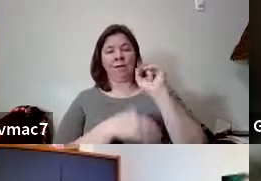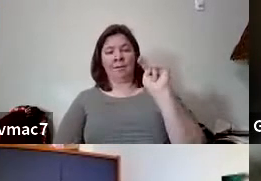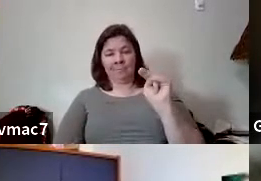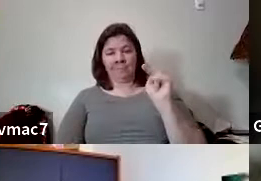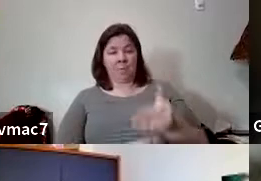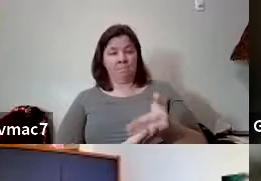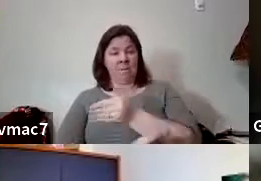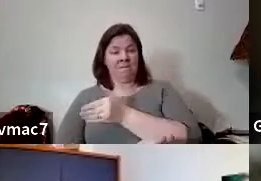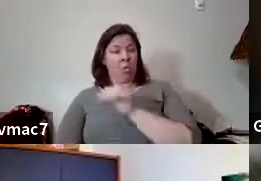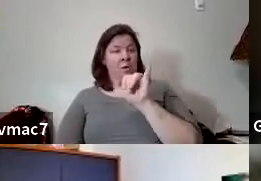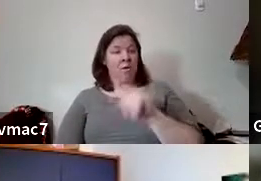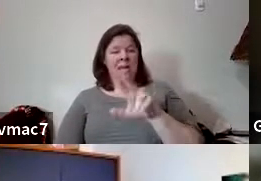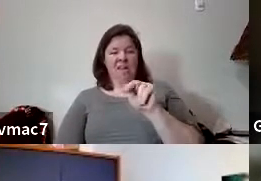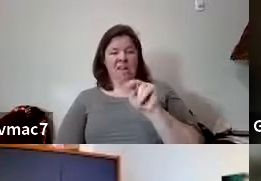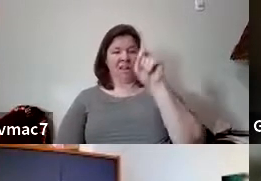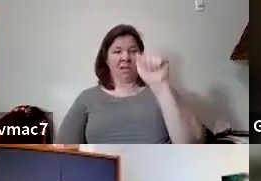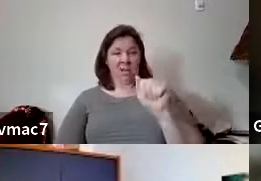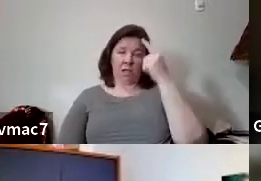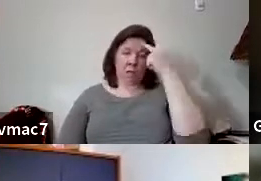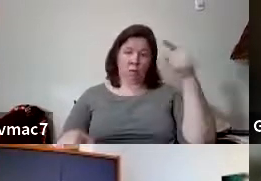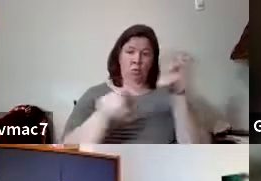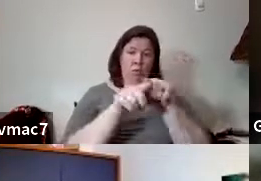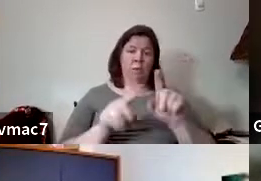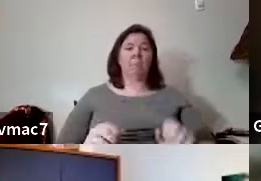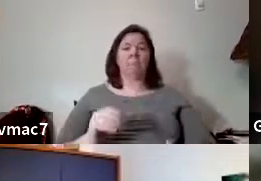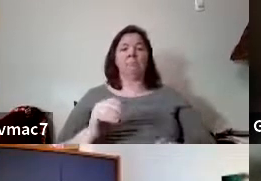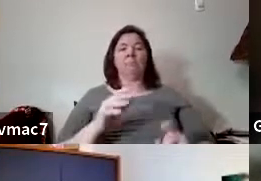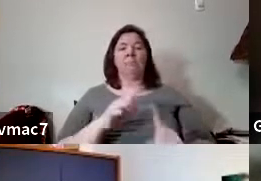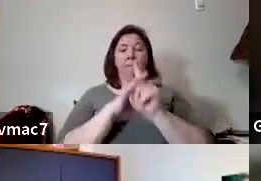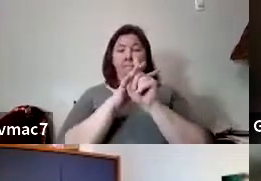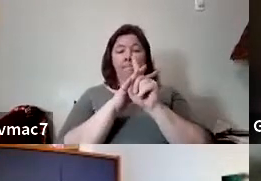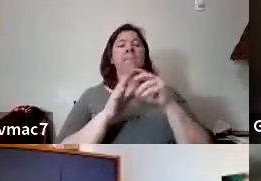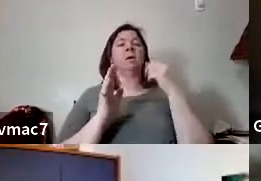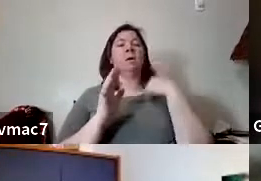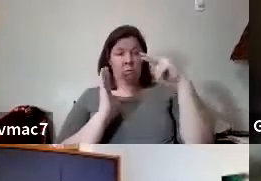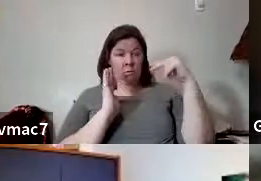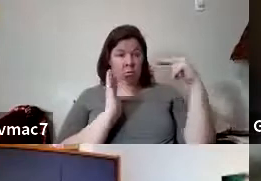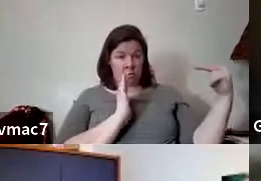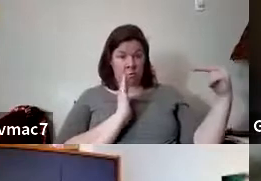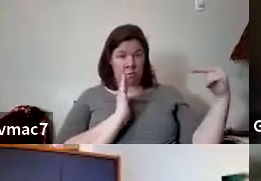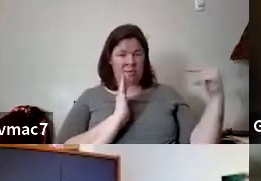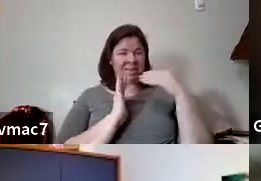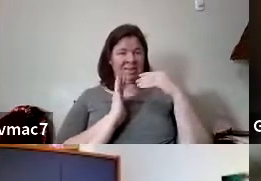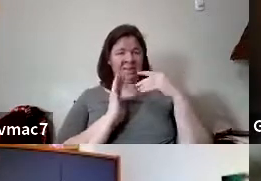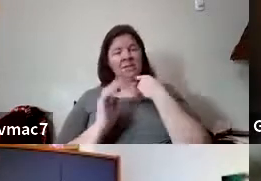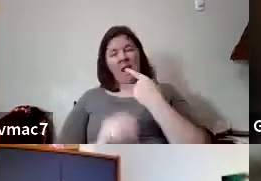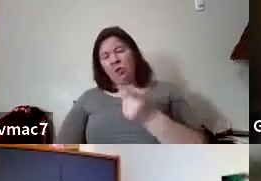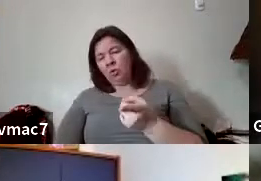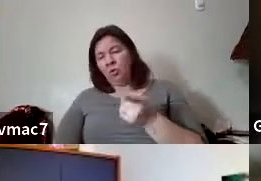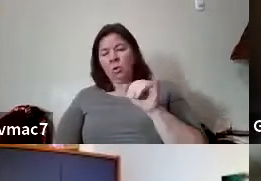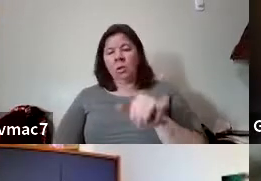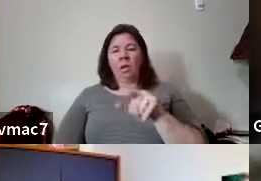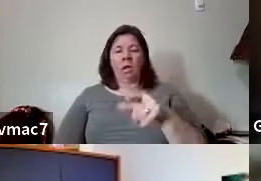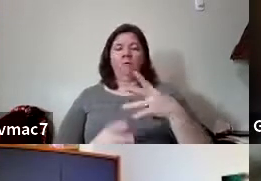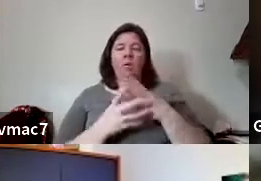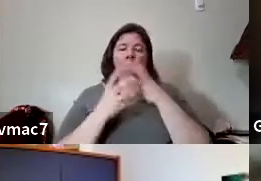log in, there's an NDA agreement that pops up. You would need to read through that, and it's basically telling you that there's a